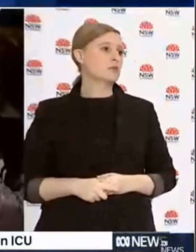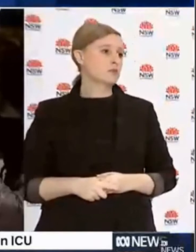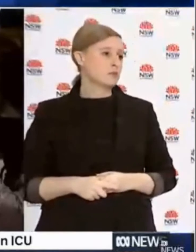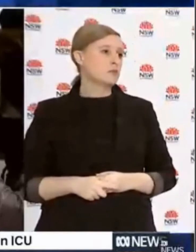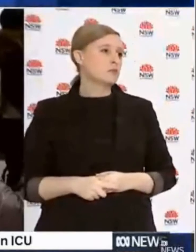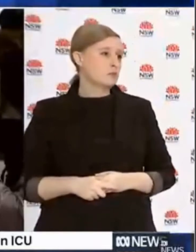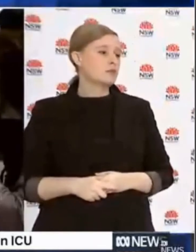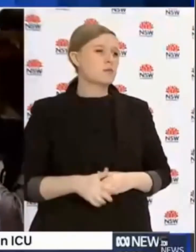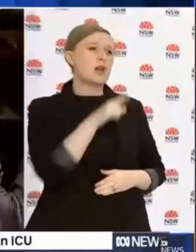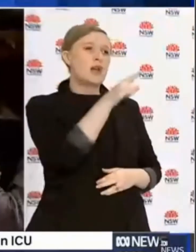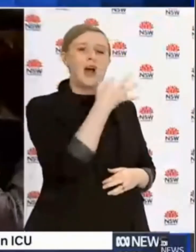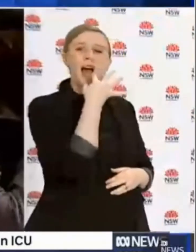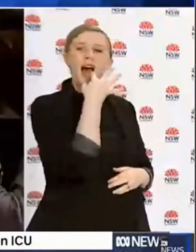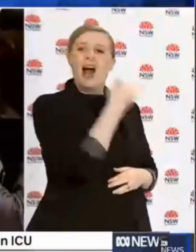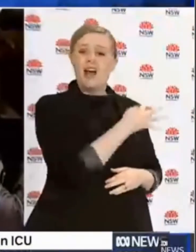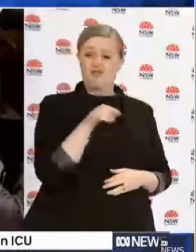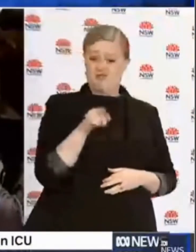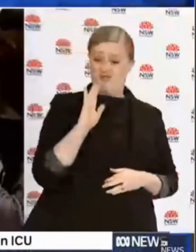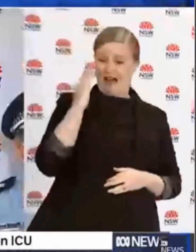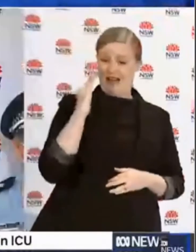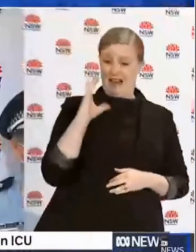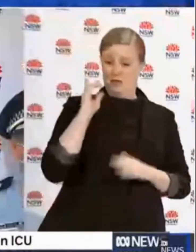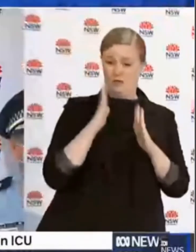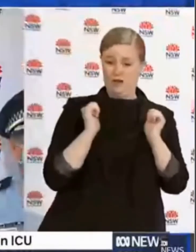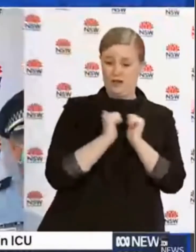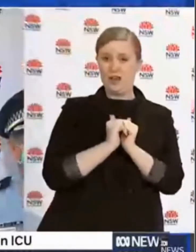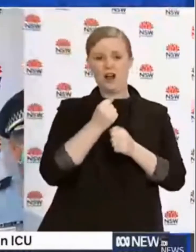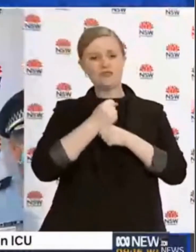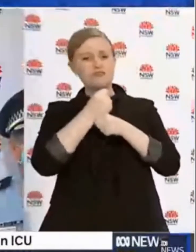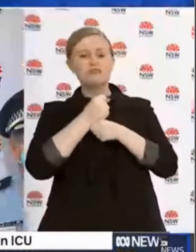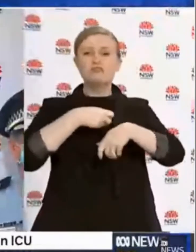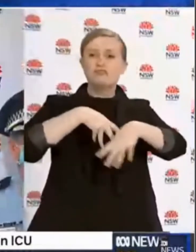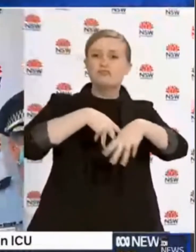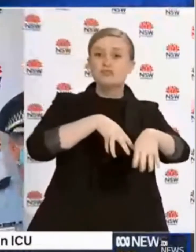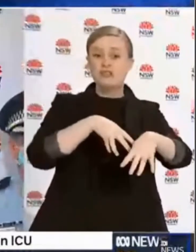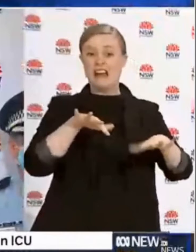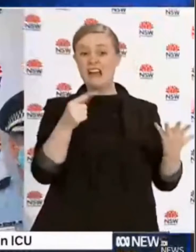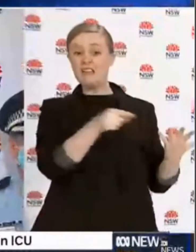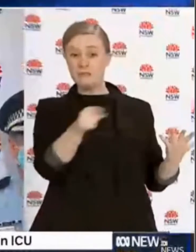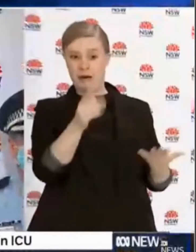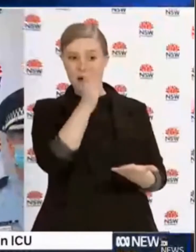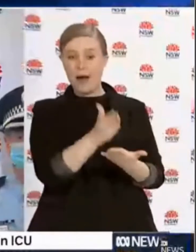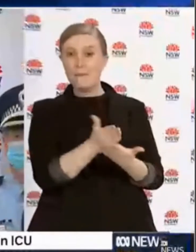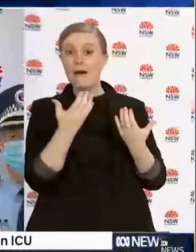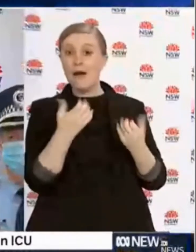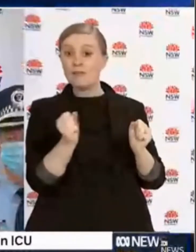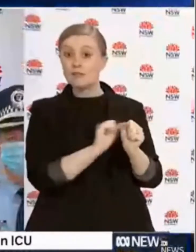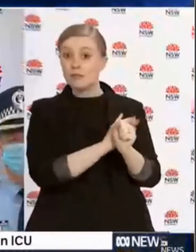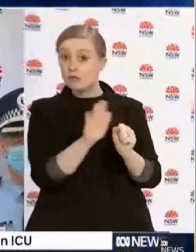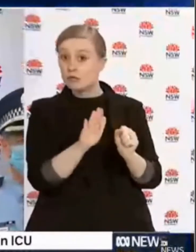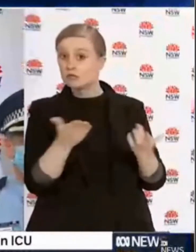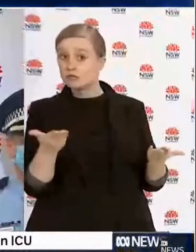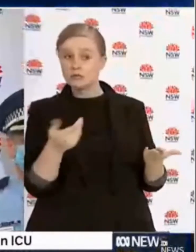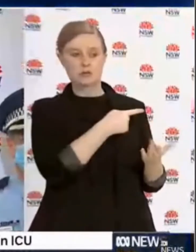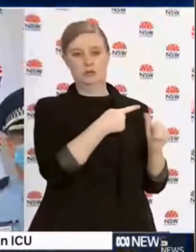COVID actually attended those marches? What we know, and we said this yesterday, was that 1 gentleman was stopped